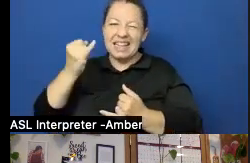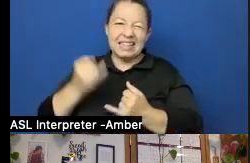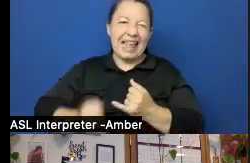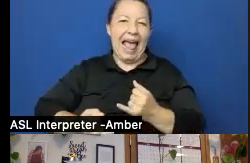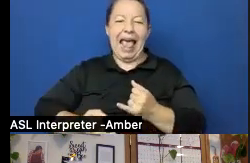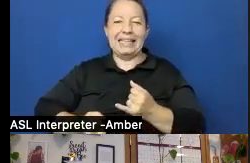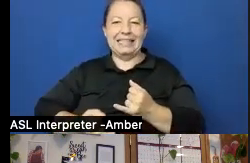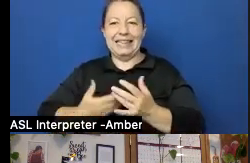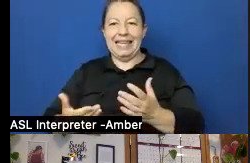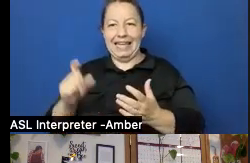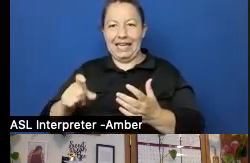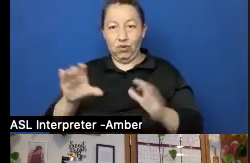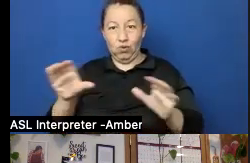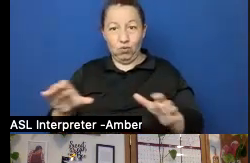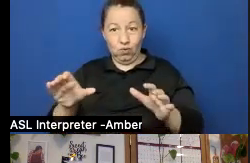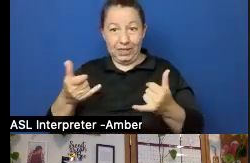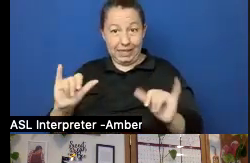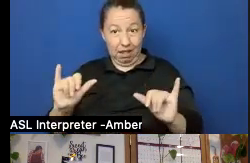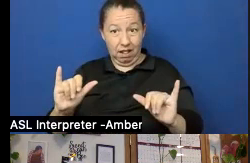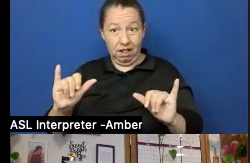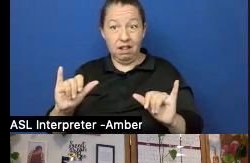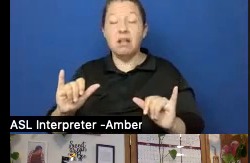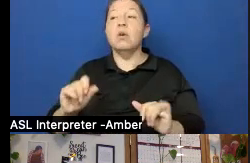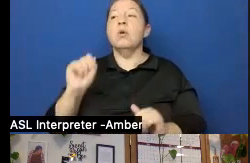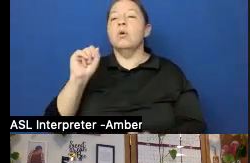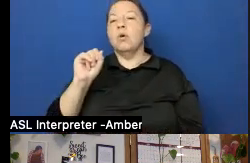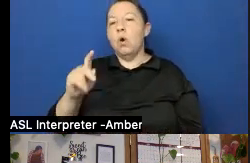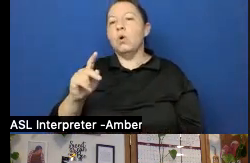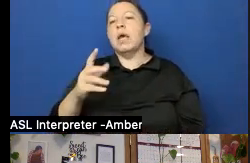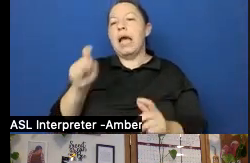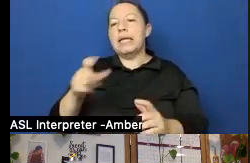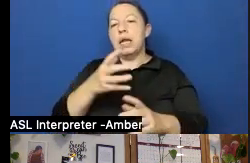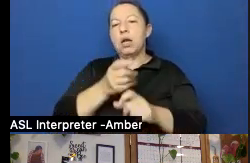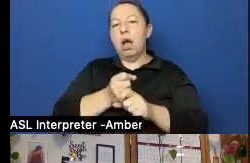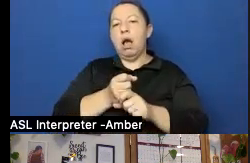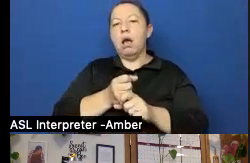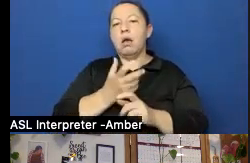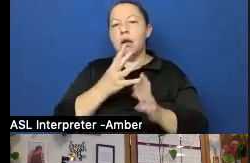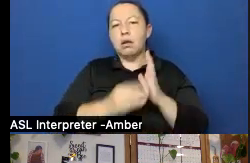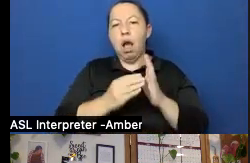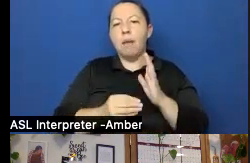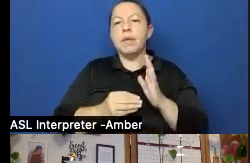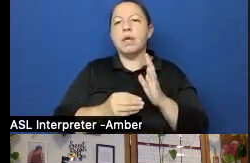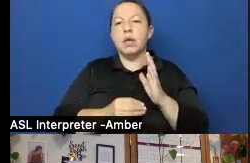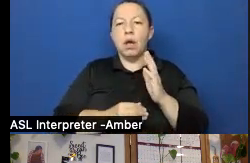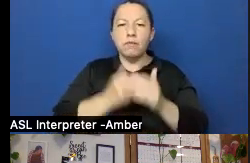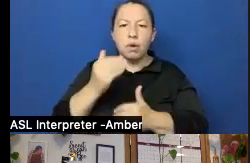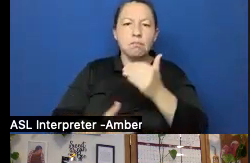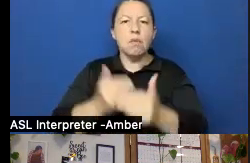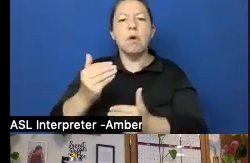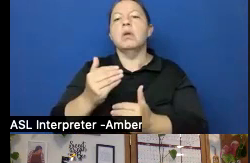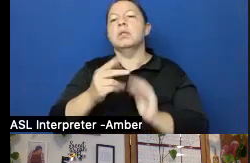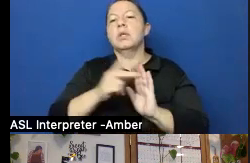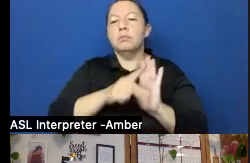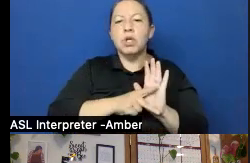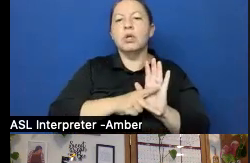happen was, okay, let me get a copy of, the protocol, policies and procedures when you're having folks living